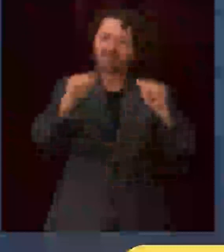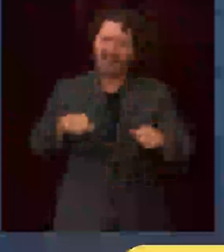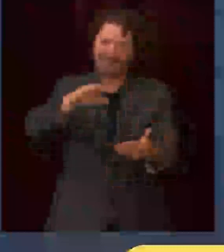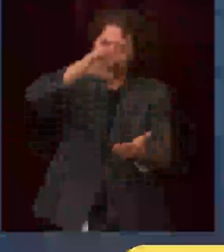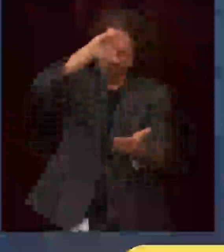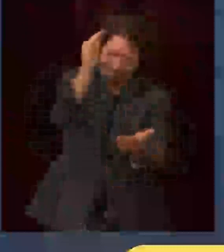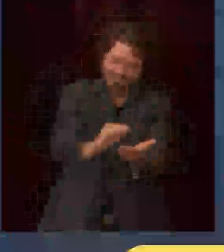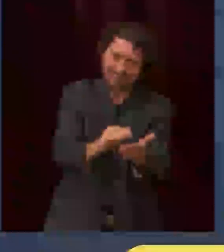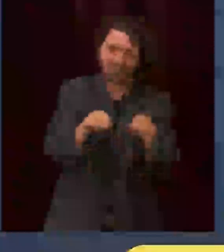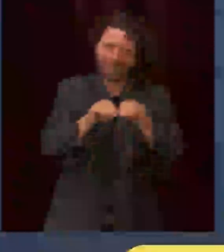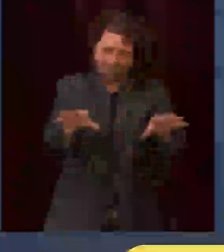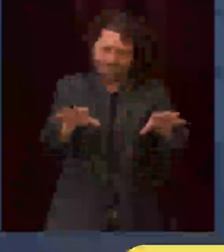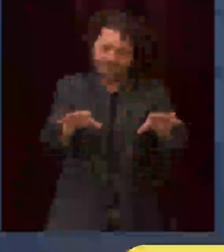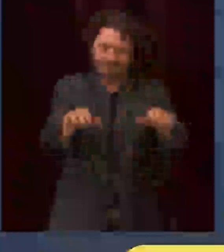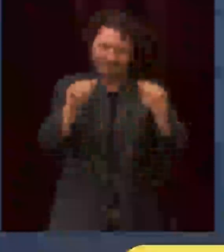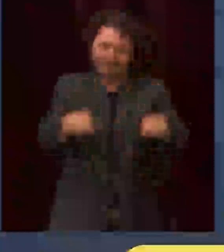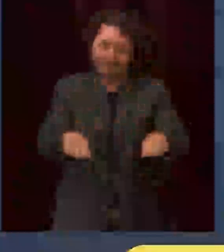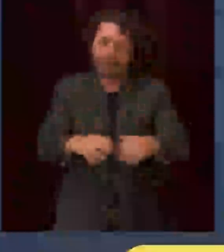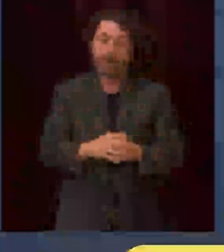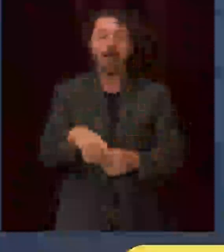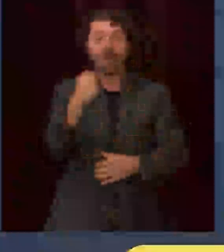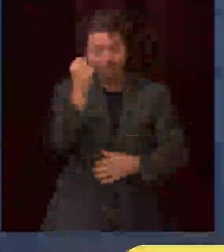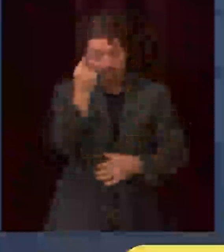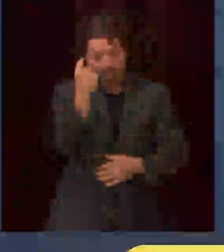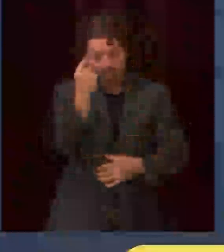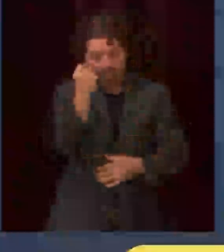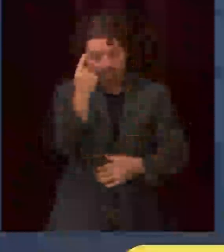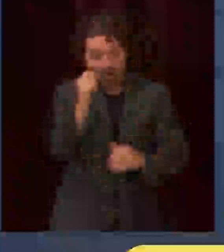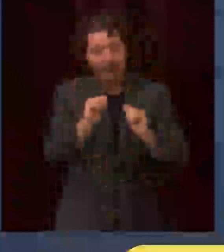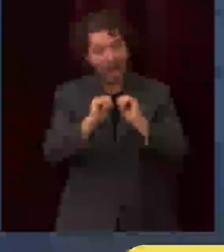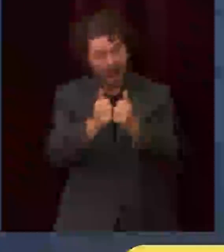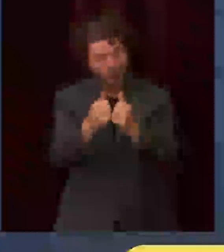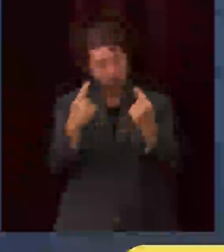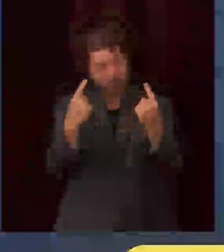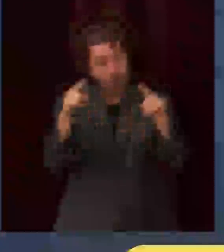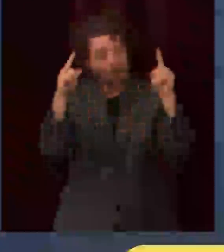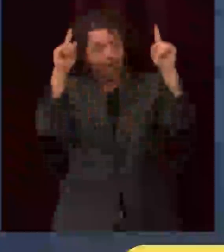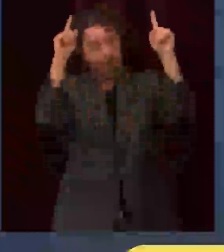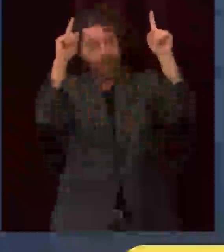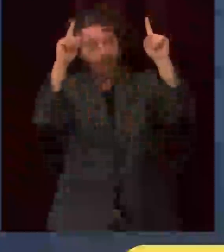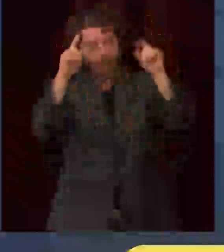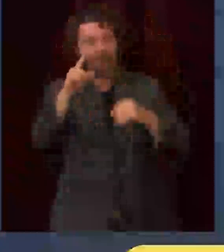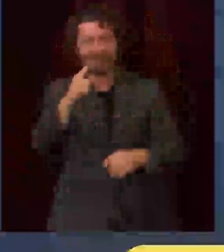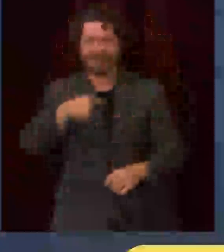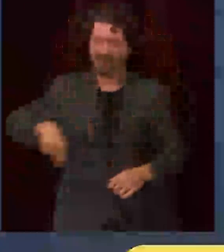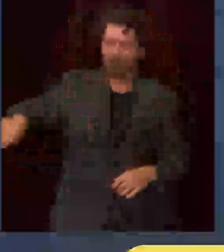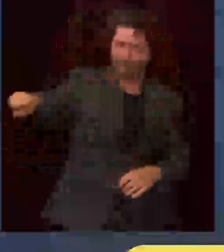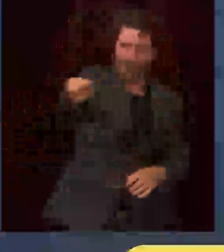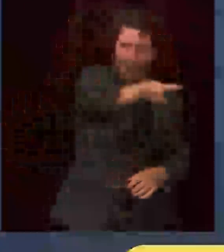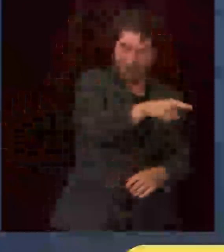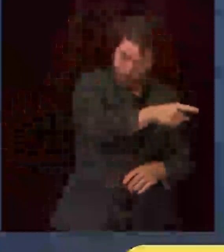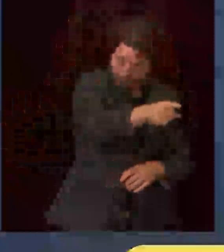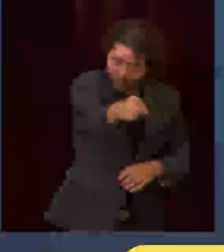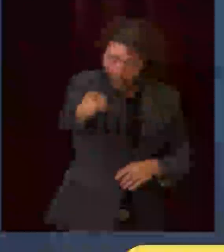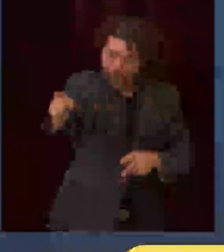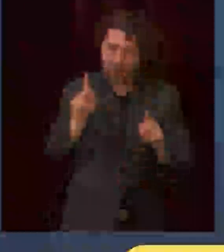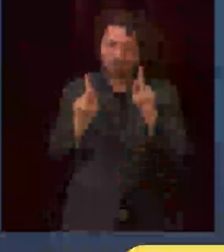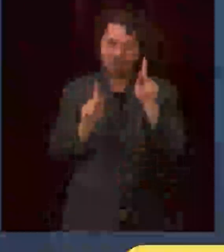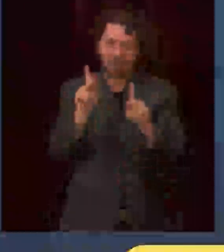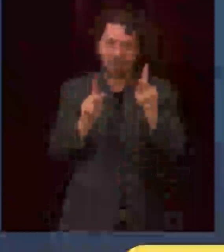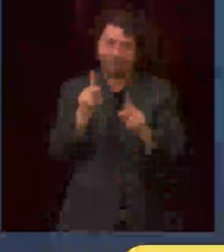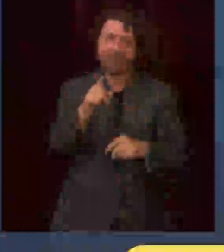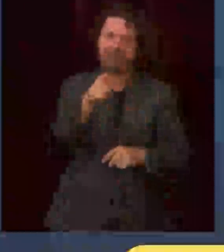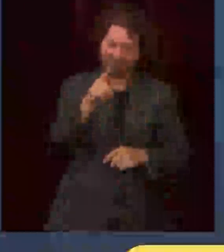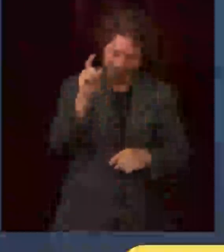leaders. It doesn't have to be an elected official to do heroic work here. Actually, it's not heroism because it's not really that hard. But what I would